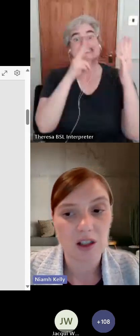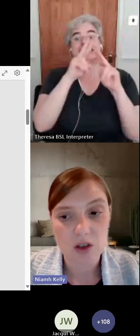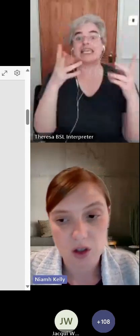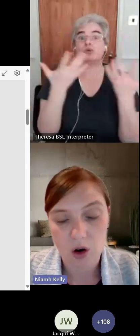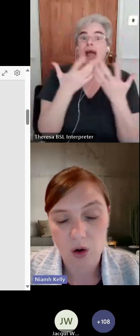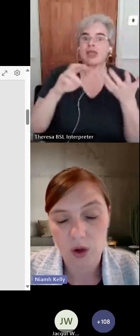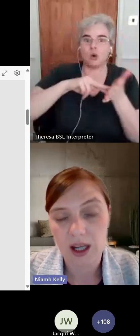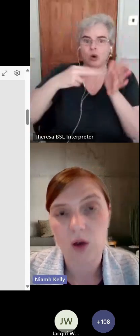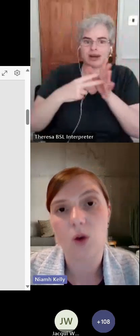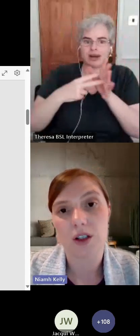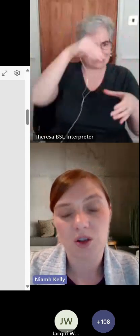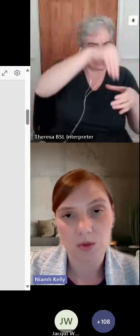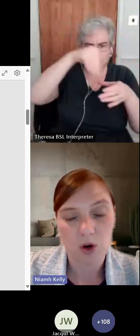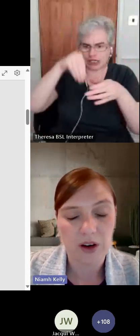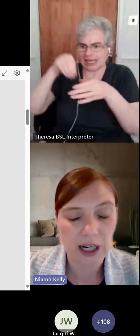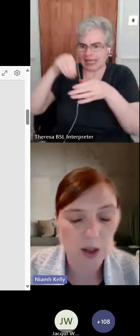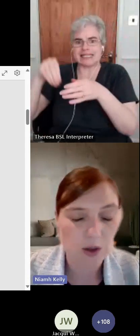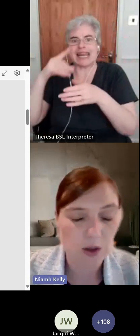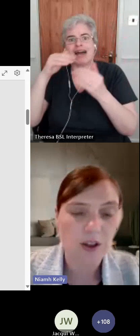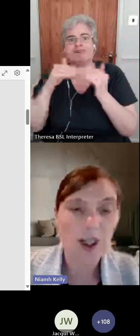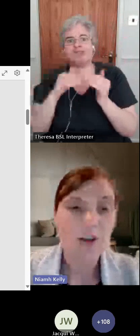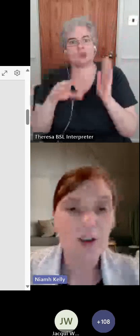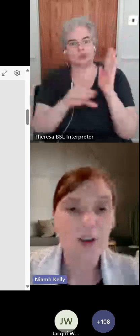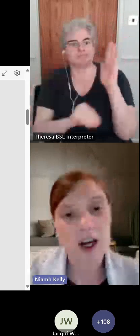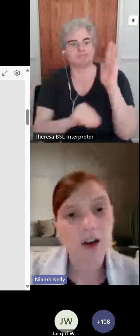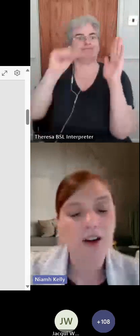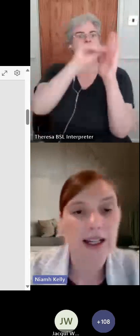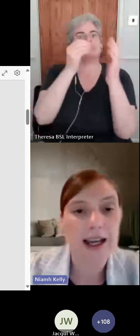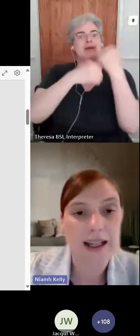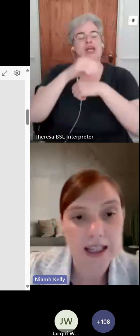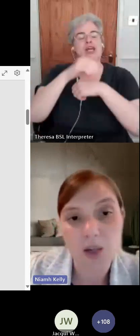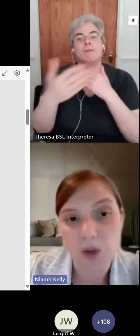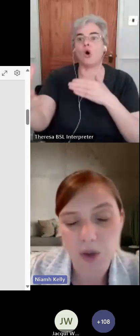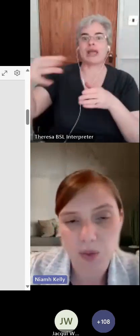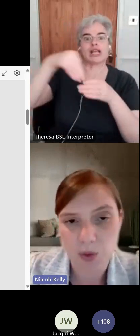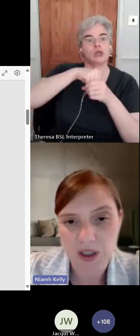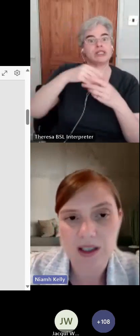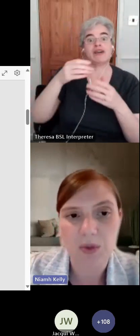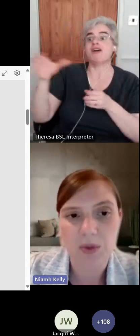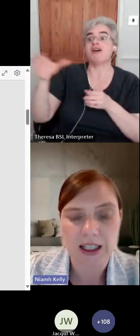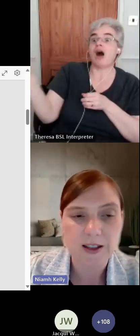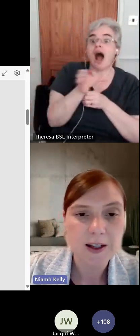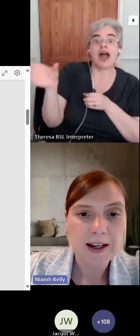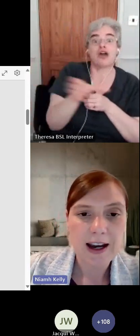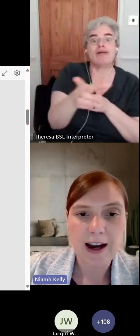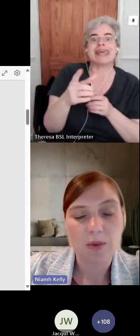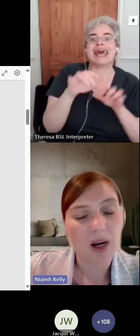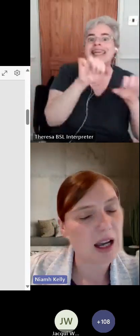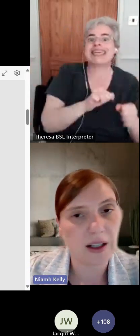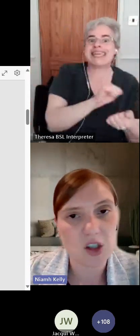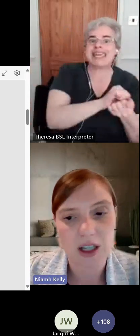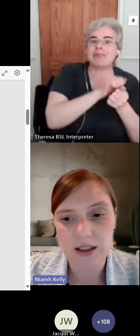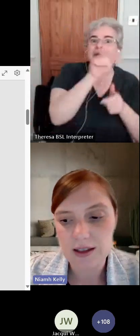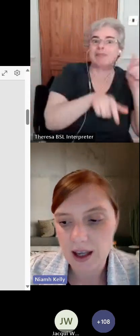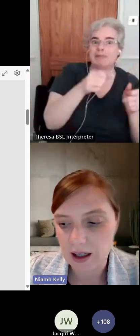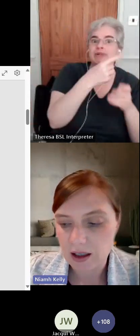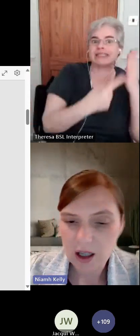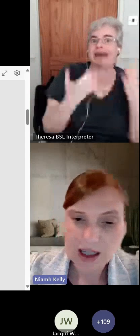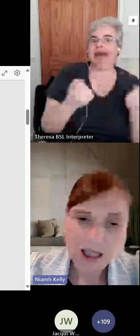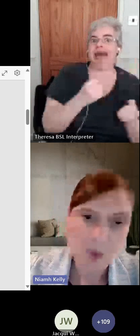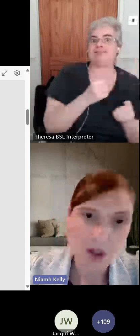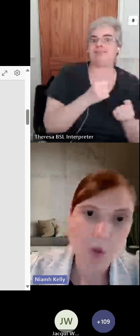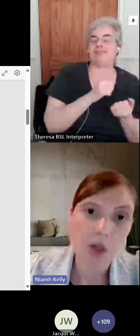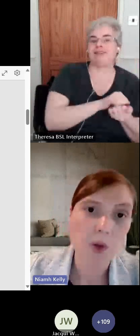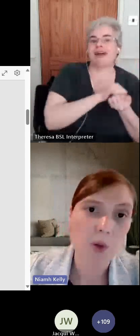and where it needs to go in order to be more inclusive for hiring and keeping people with disabilities. And like Jackie